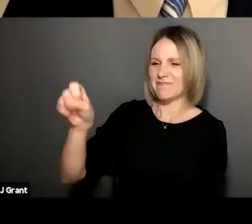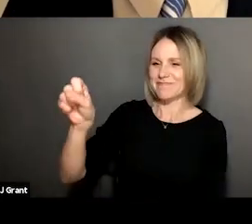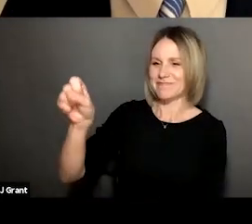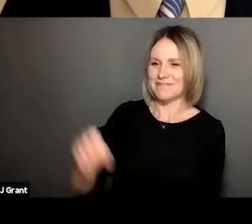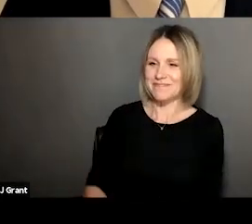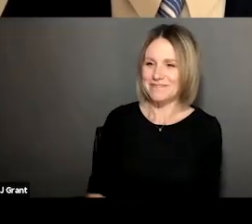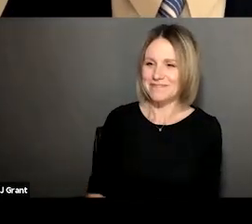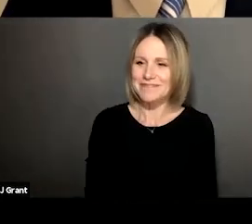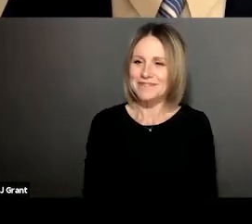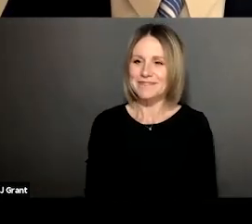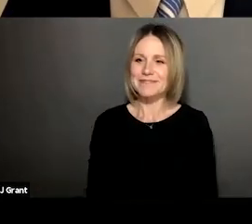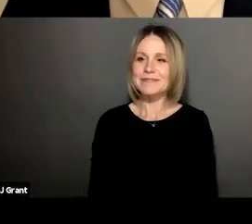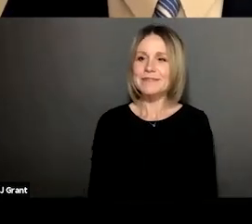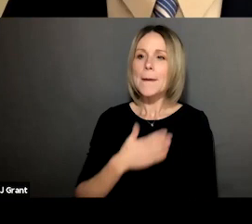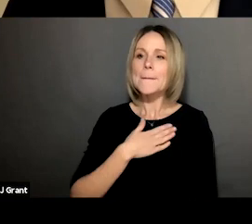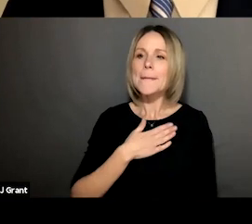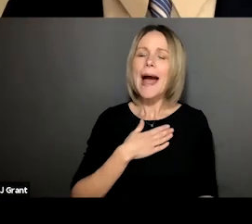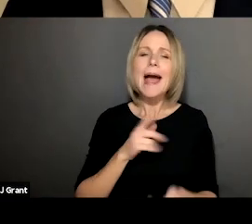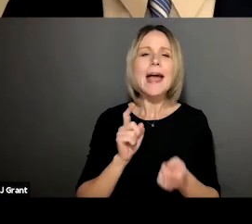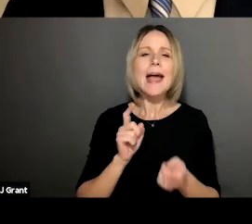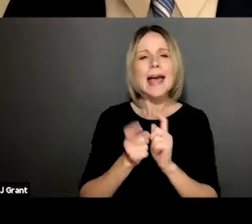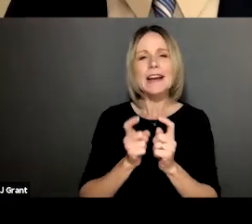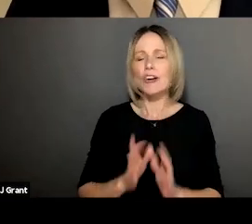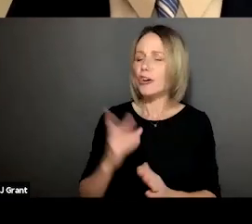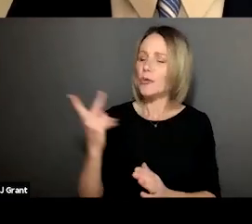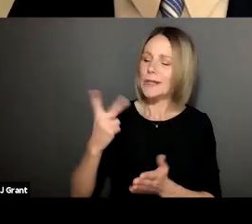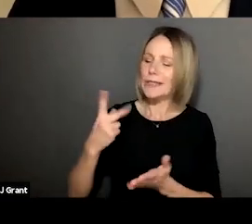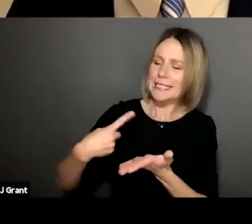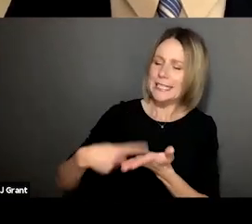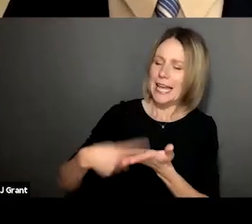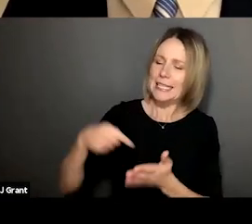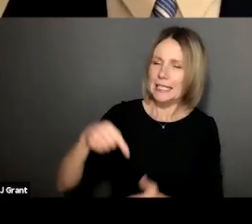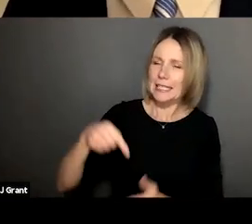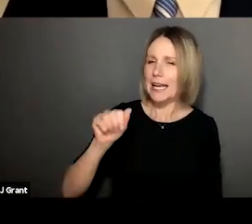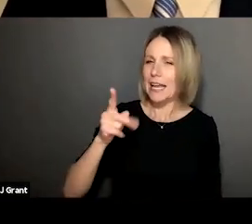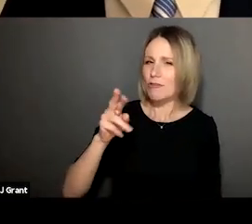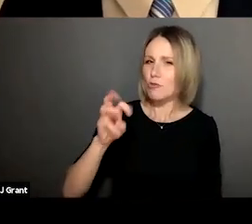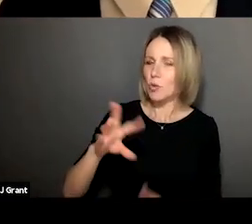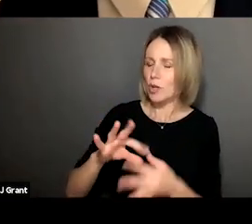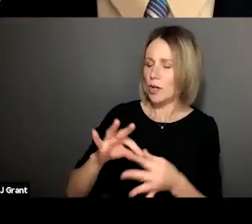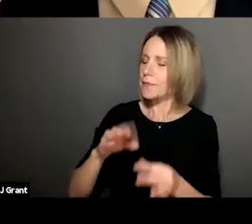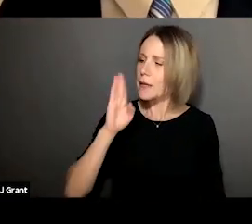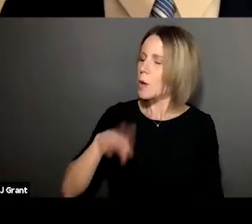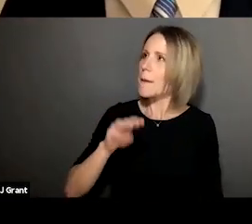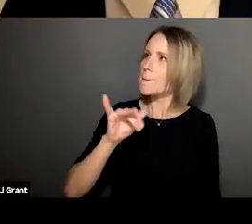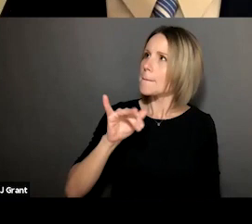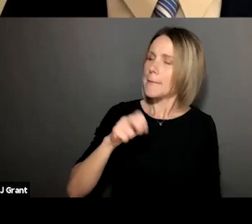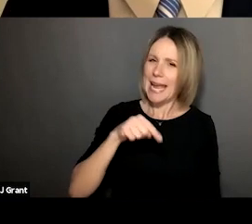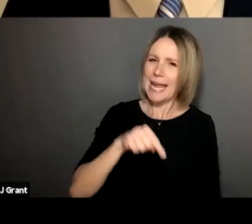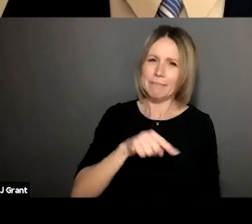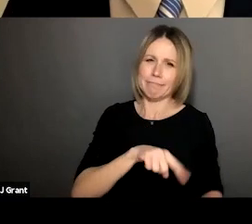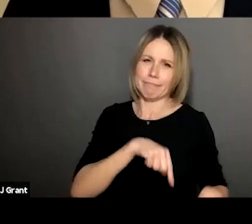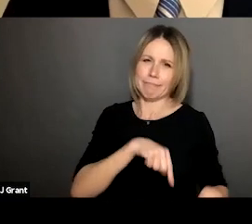we've kind of come up with this idea that Maine and Portland in particular has always been involved in the production of food